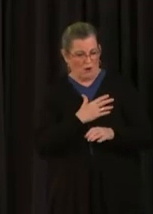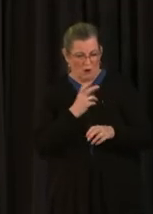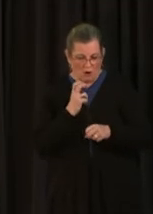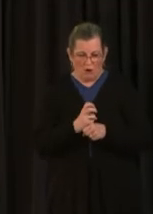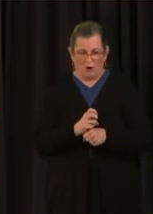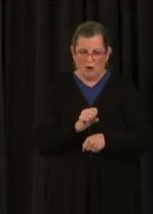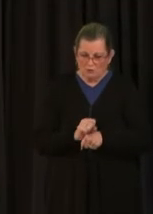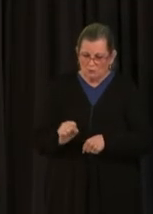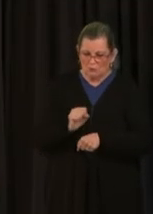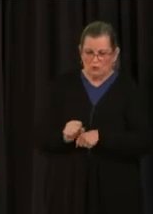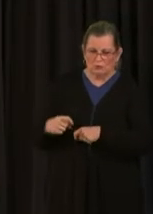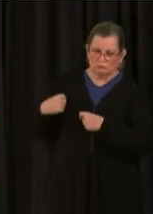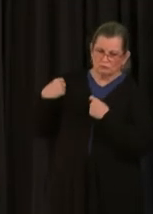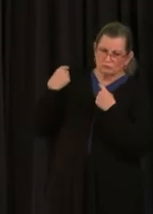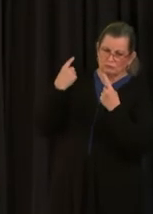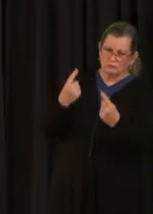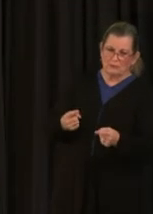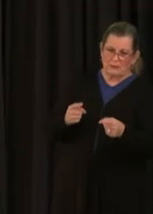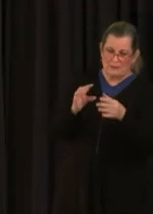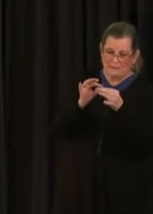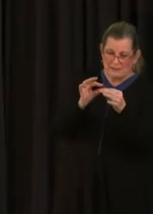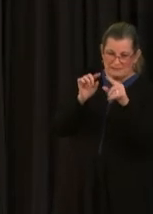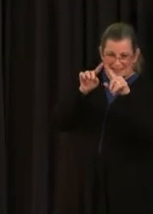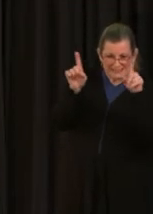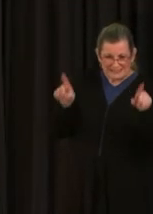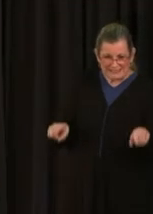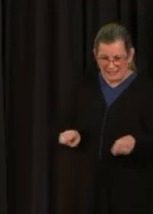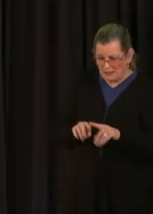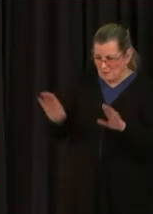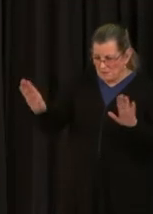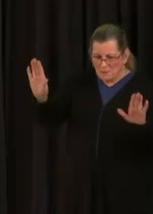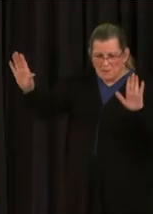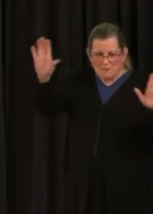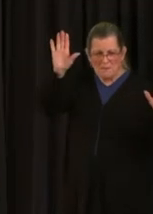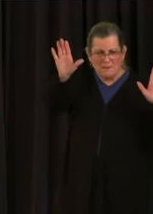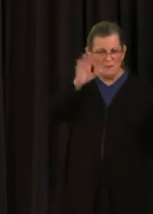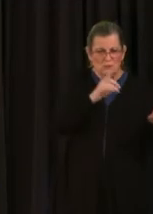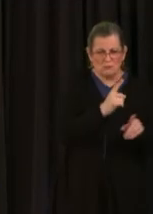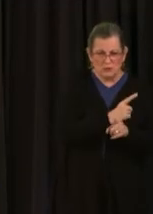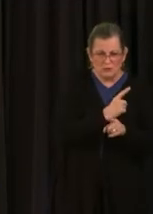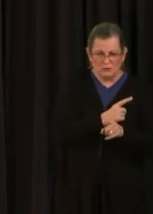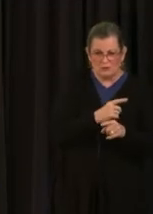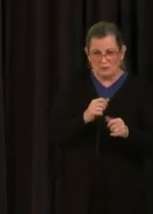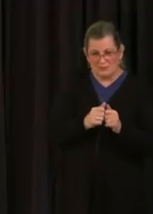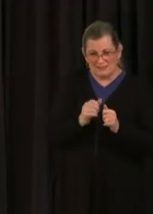there is a plentiful supply of facial coverings available for folks.